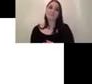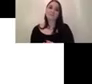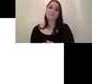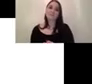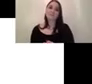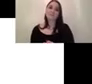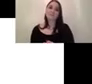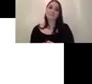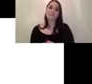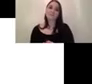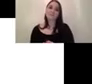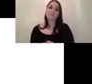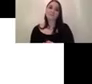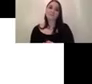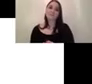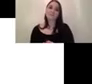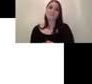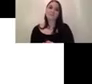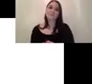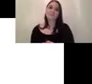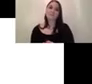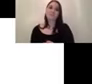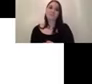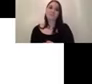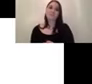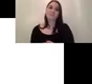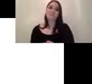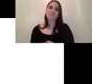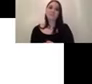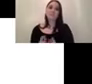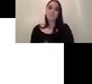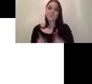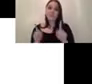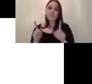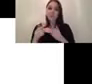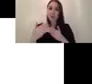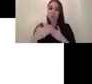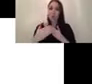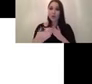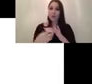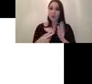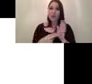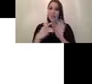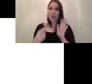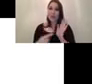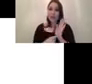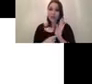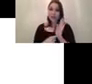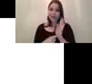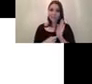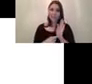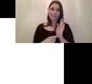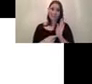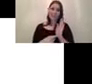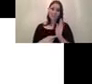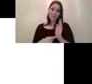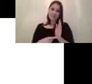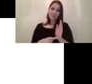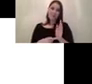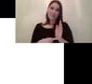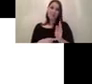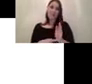Different from the FCOS, the CornerNet proposed, this actually framework, proposed to predict